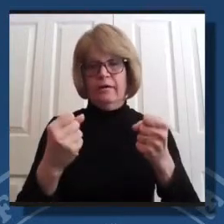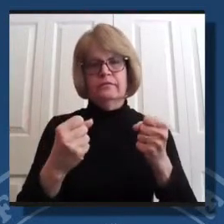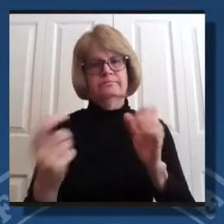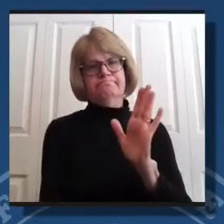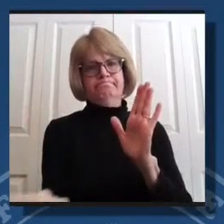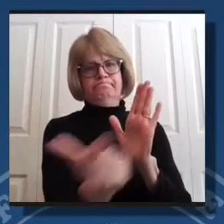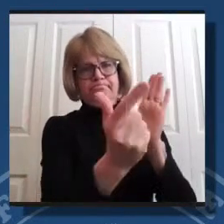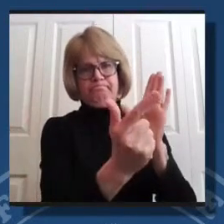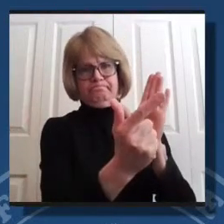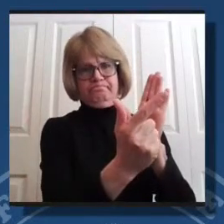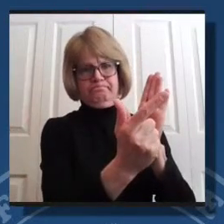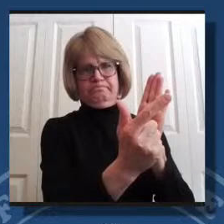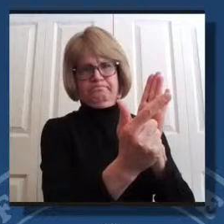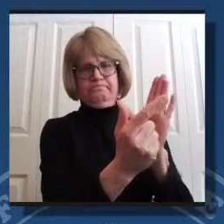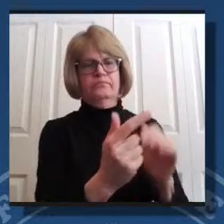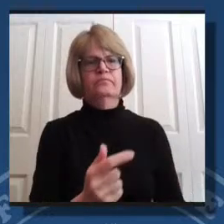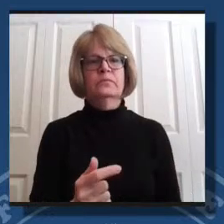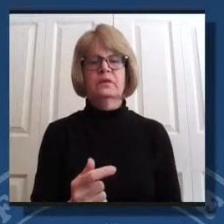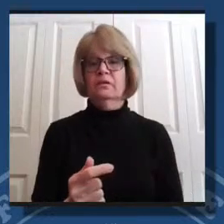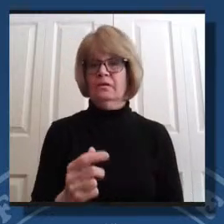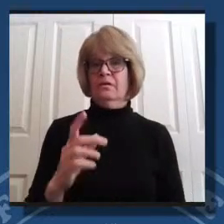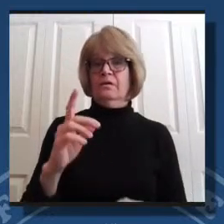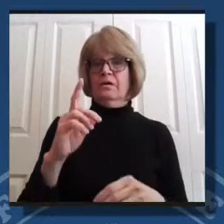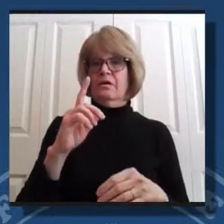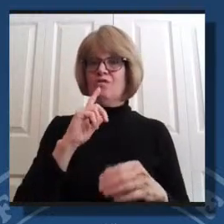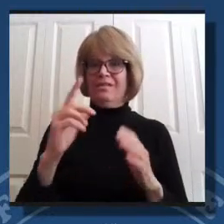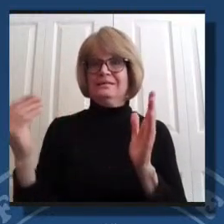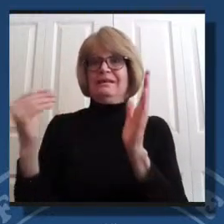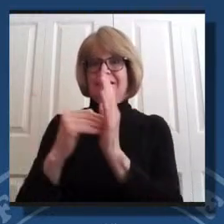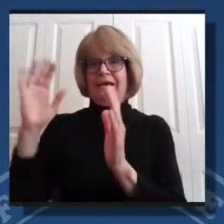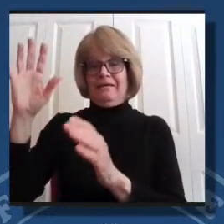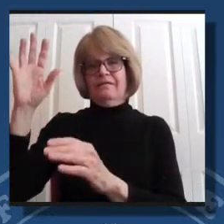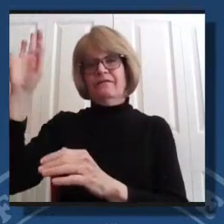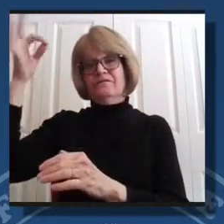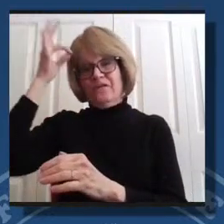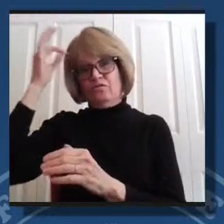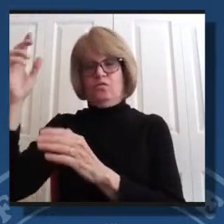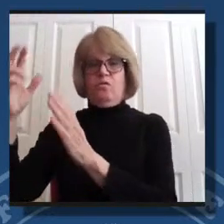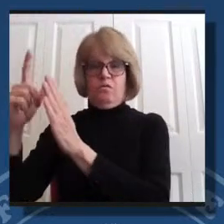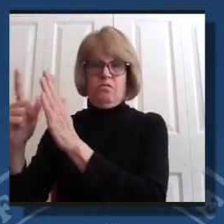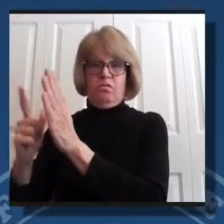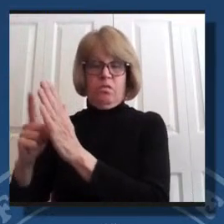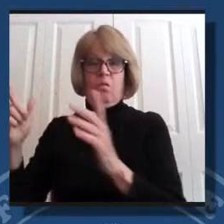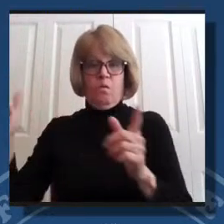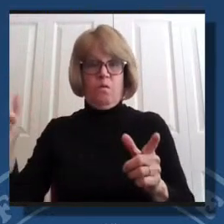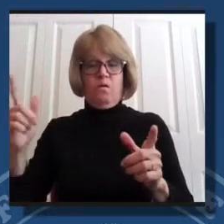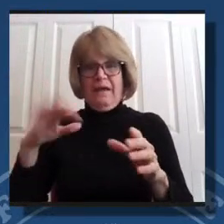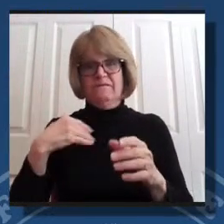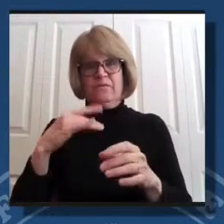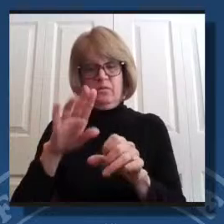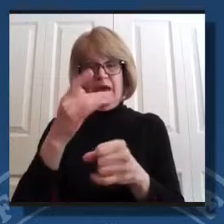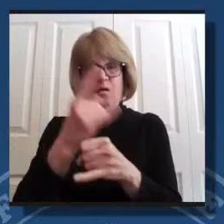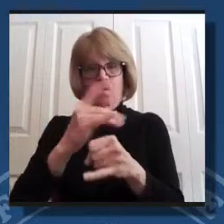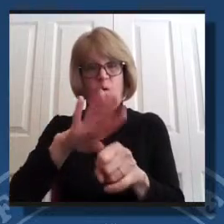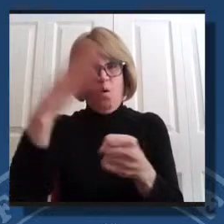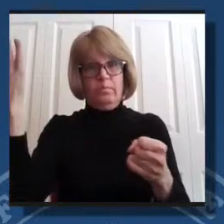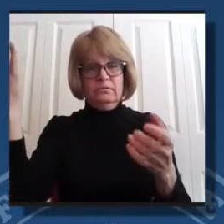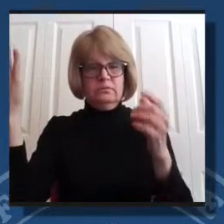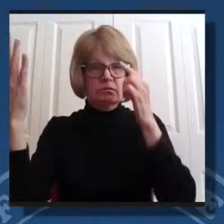loophole that really is against federal regulations, and it helps us stand up and I really believe do the right